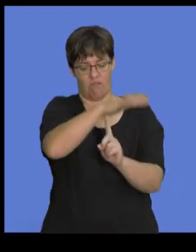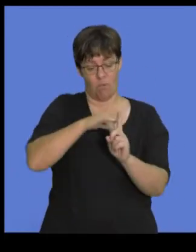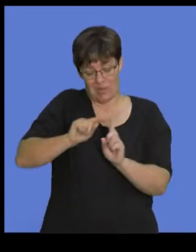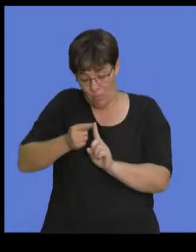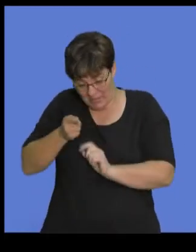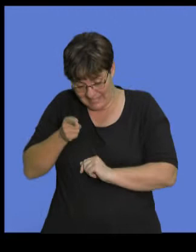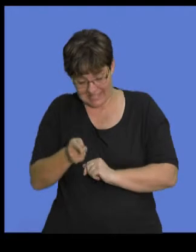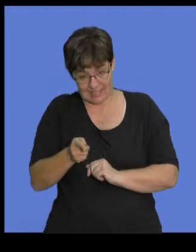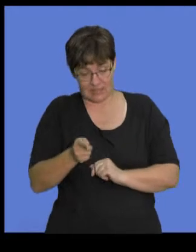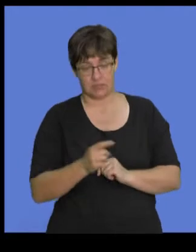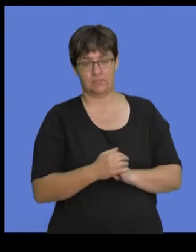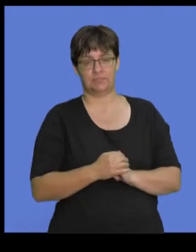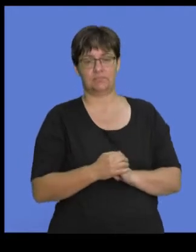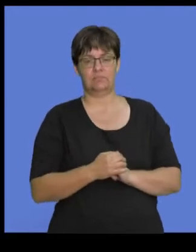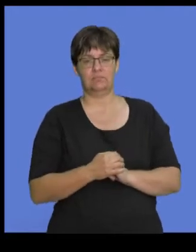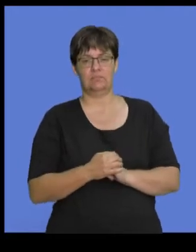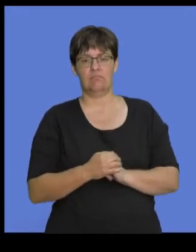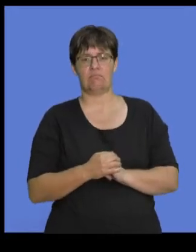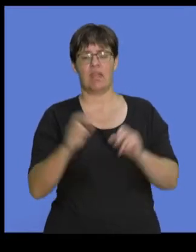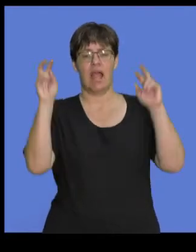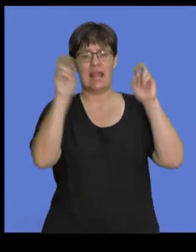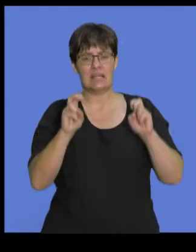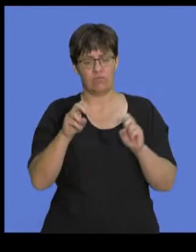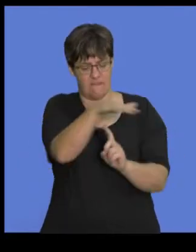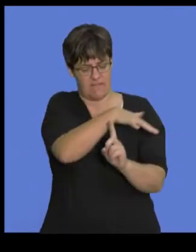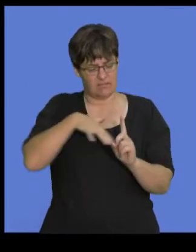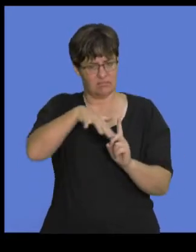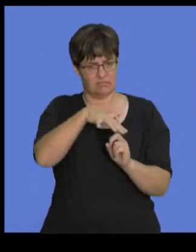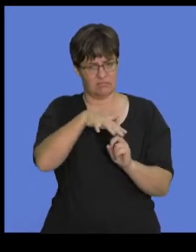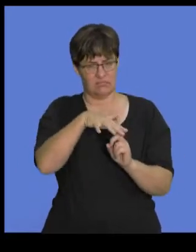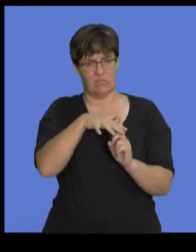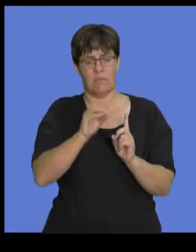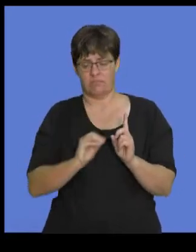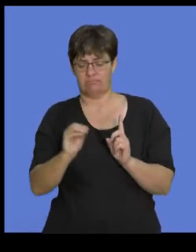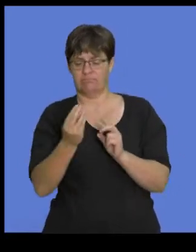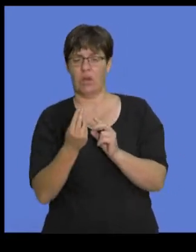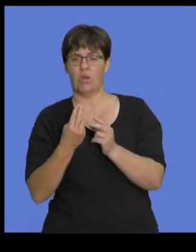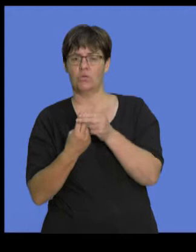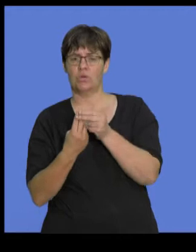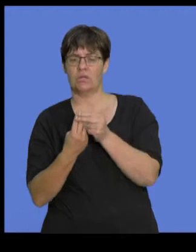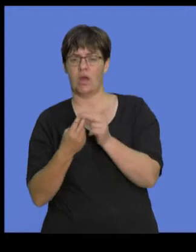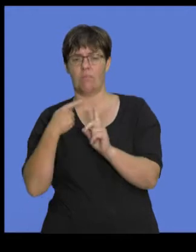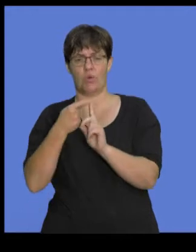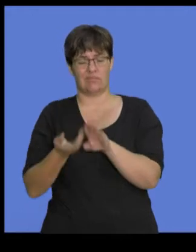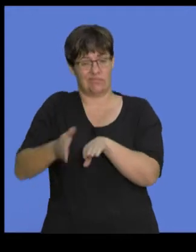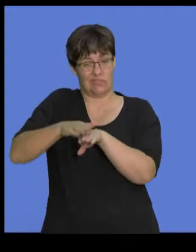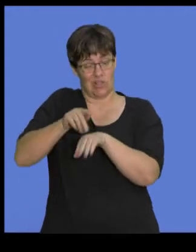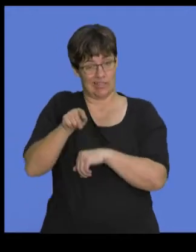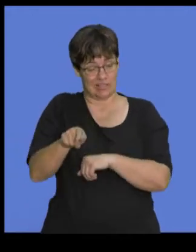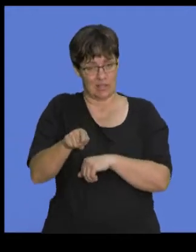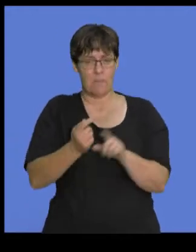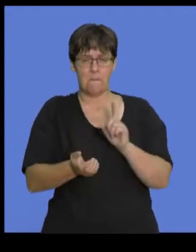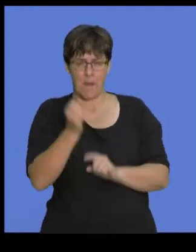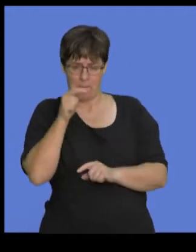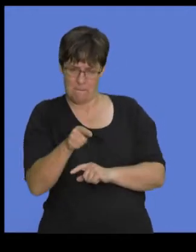point, right? Remember, in an electric field, if we place a unit positive charge, we can get an indication of